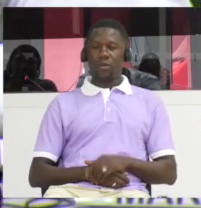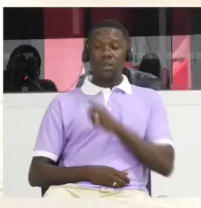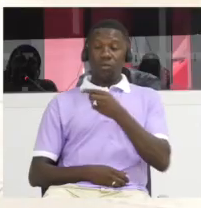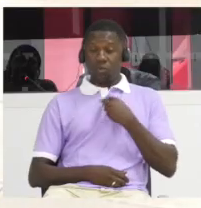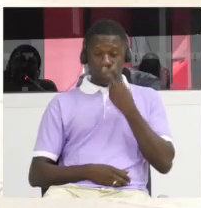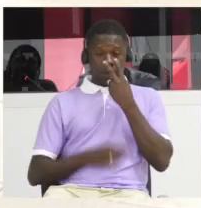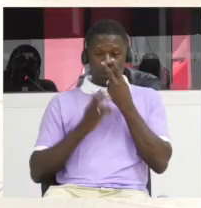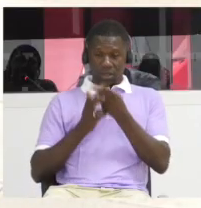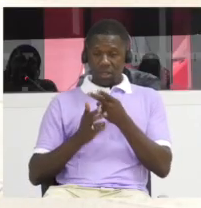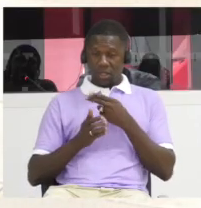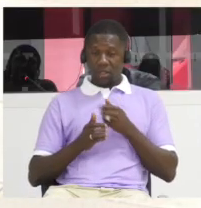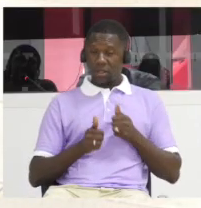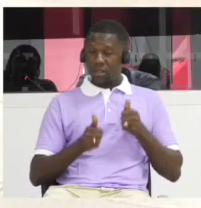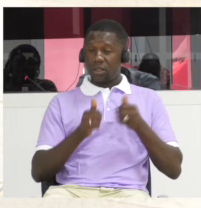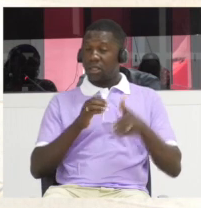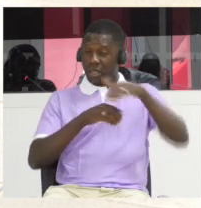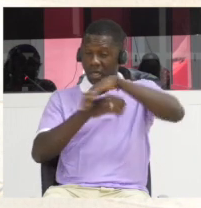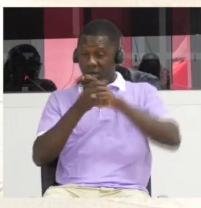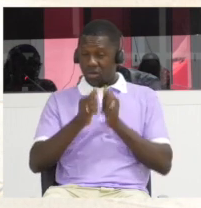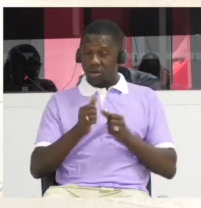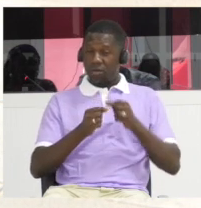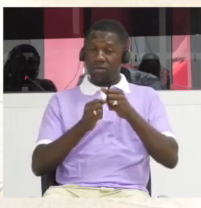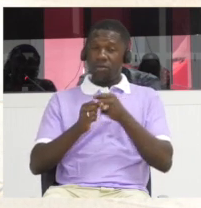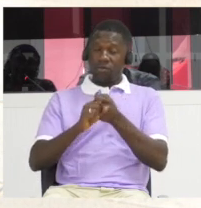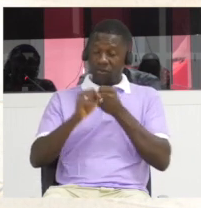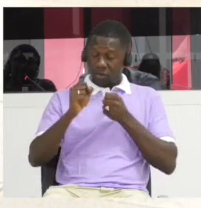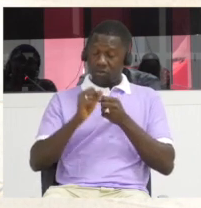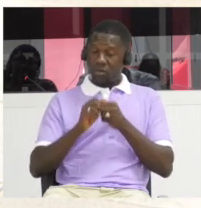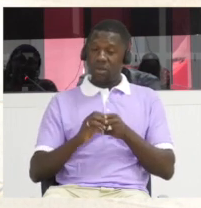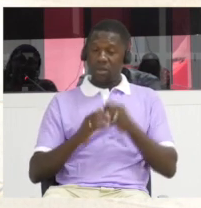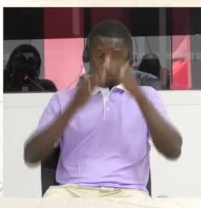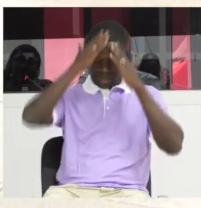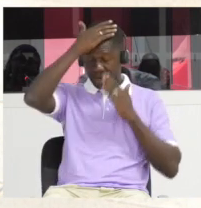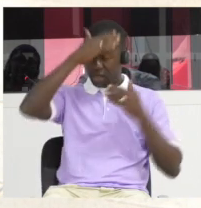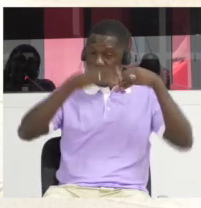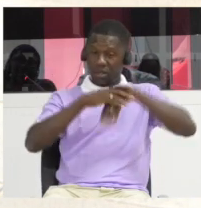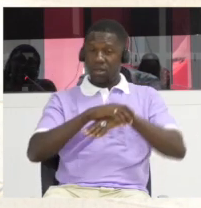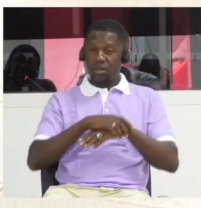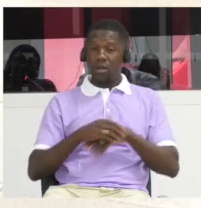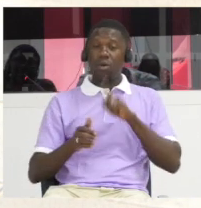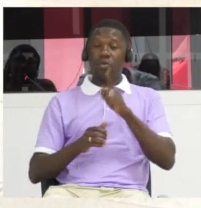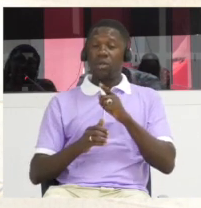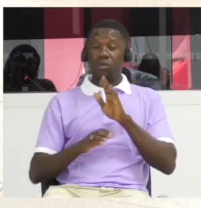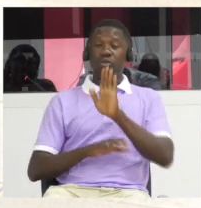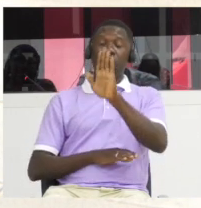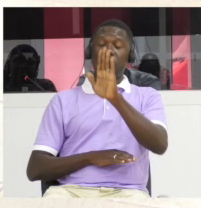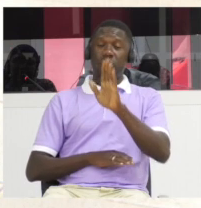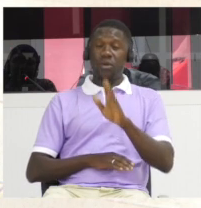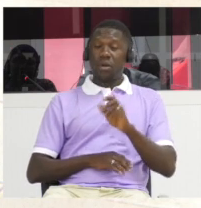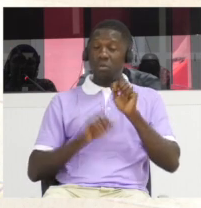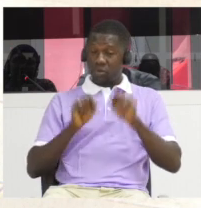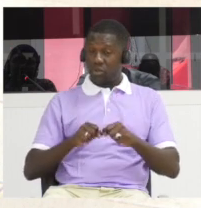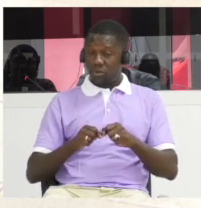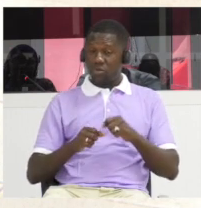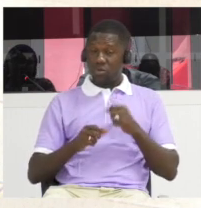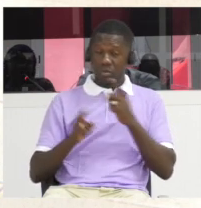it was seen as a counterforce and a counterforce to the army, and once stopped a possible mutiny